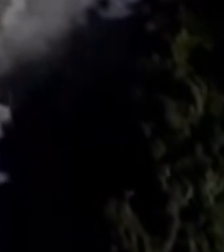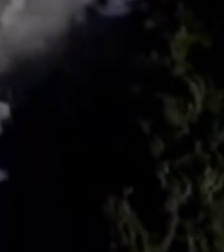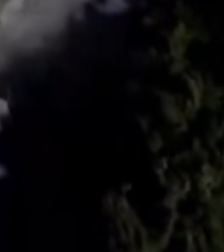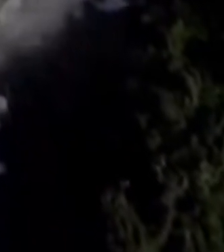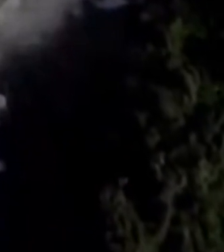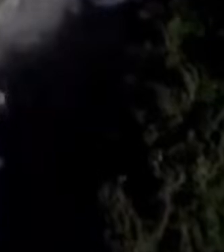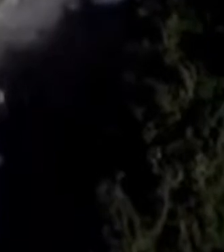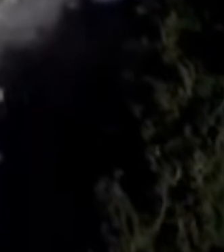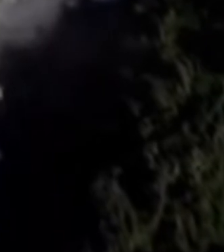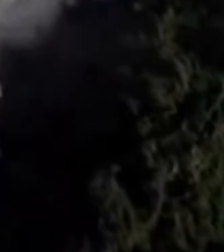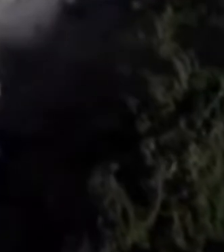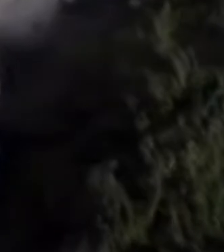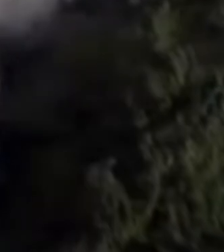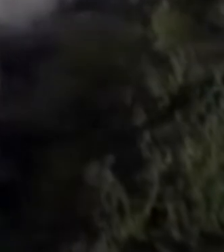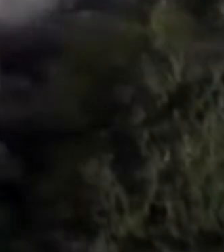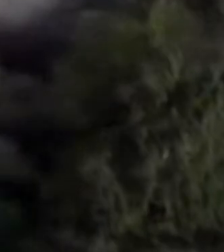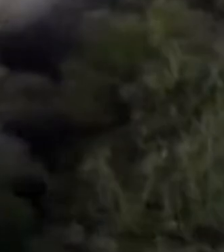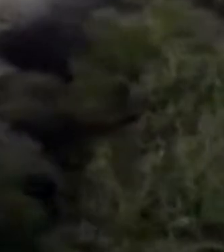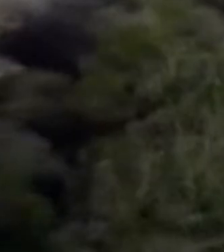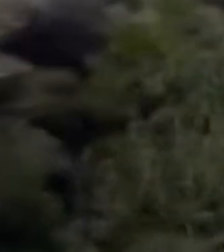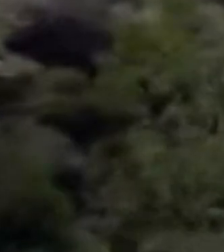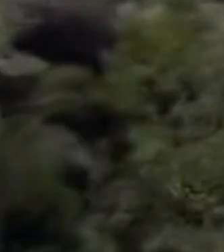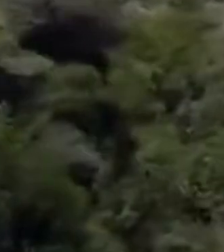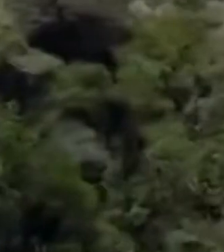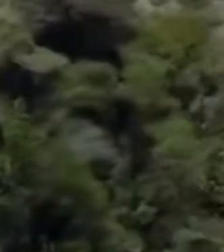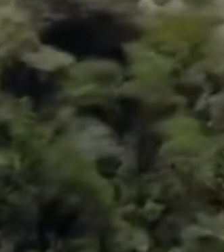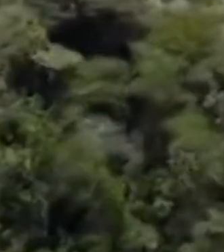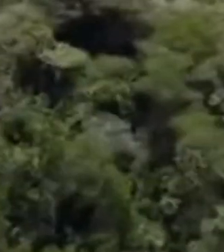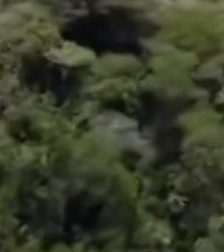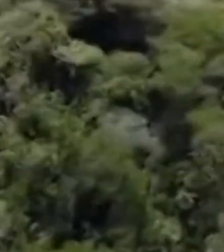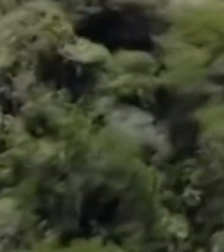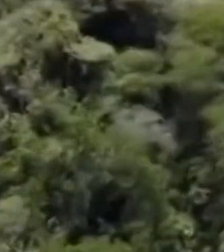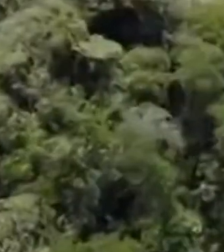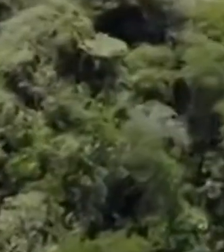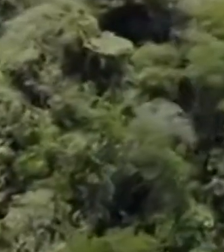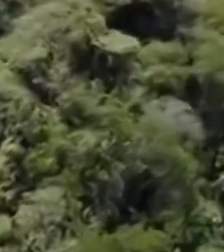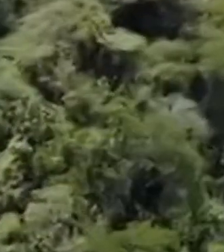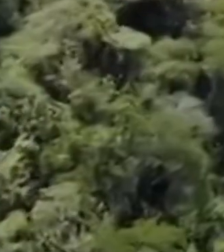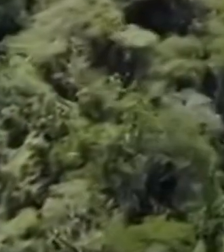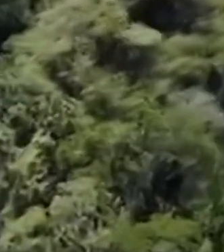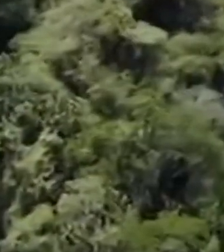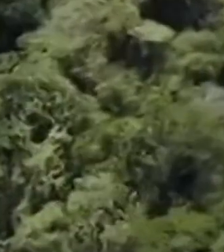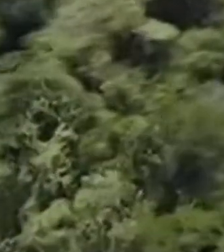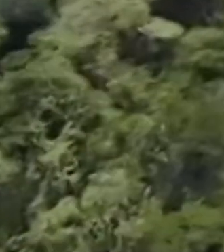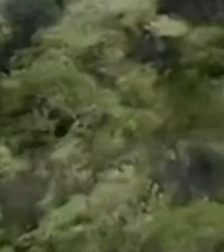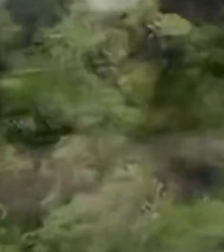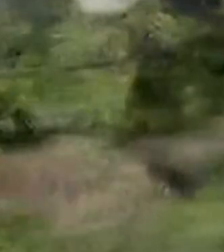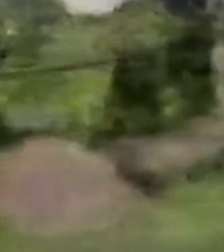stand in this land.